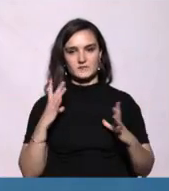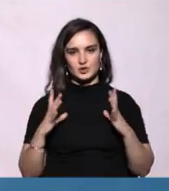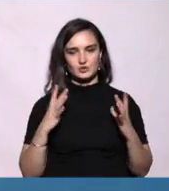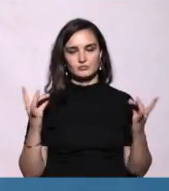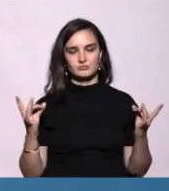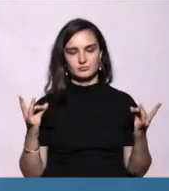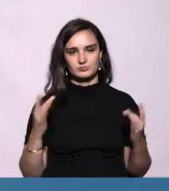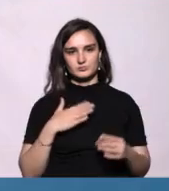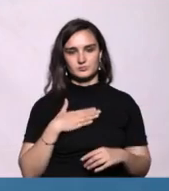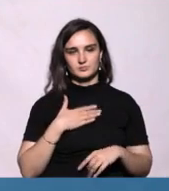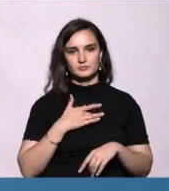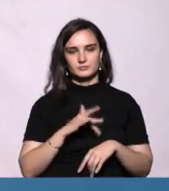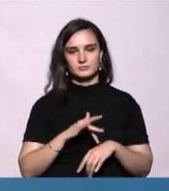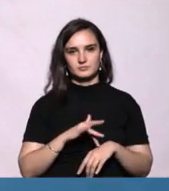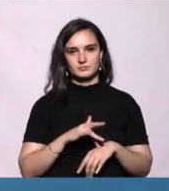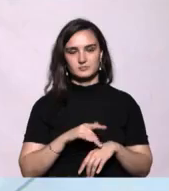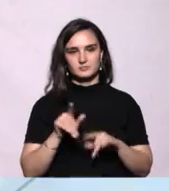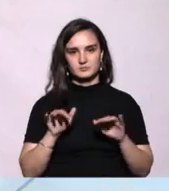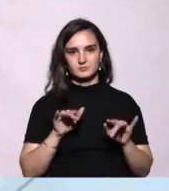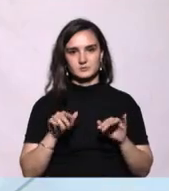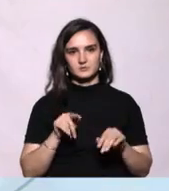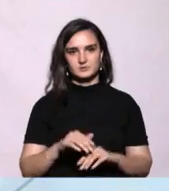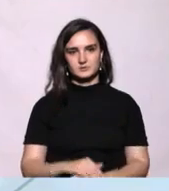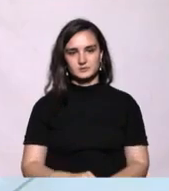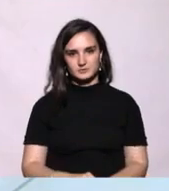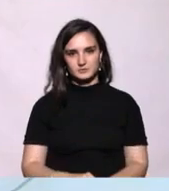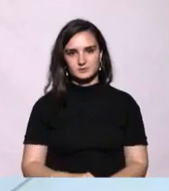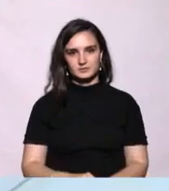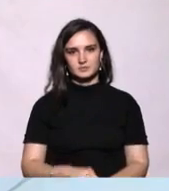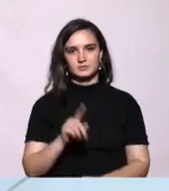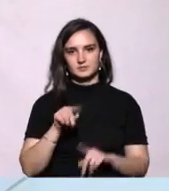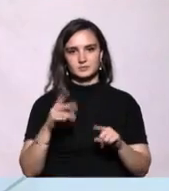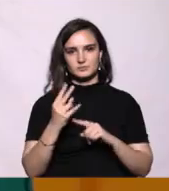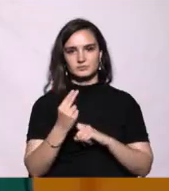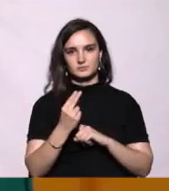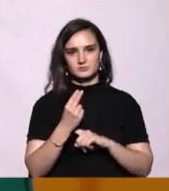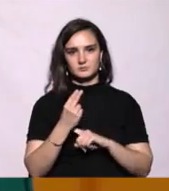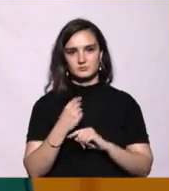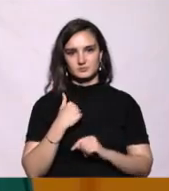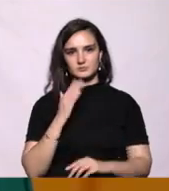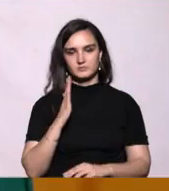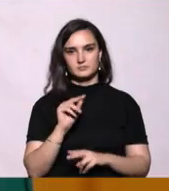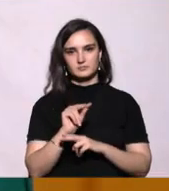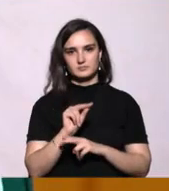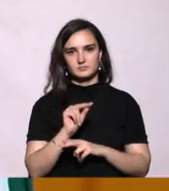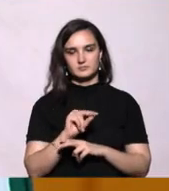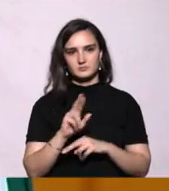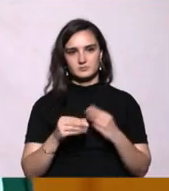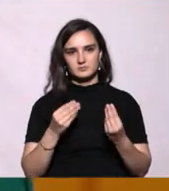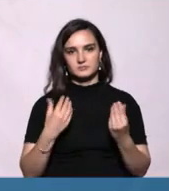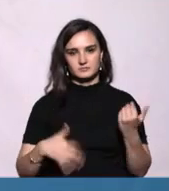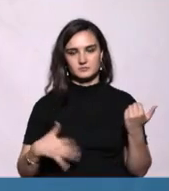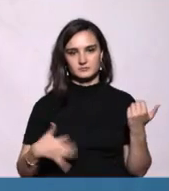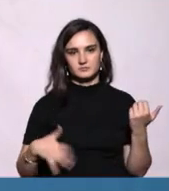My favorite activity. need to teach me sometime. Of course, for sure. And play the